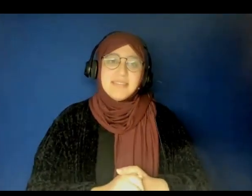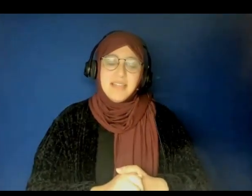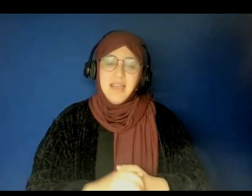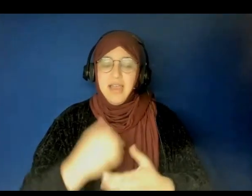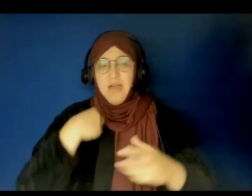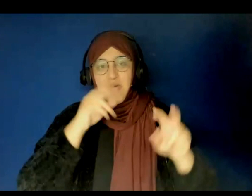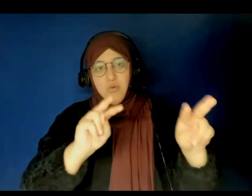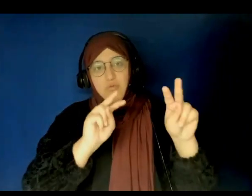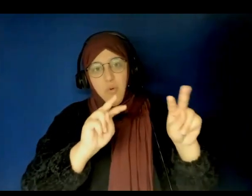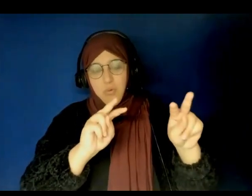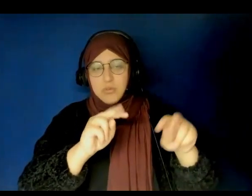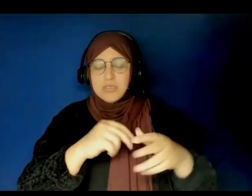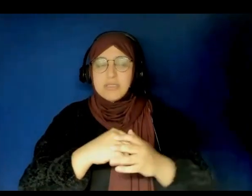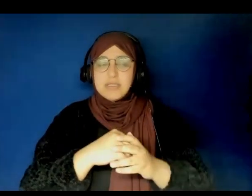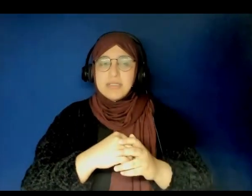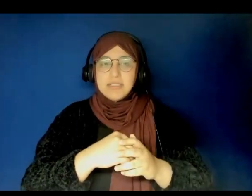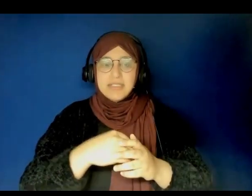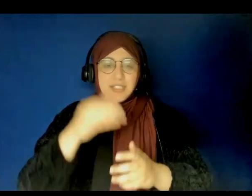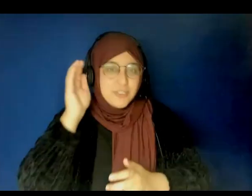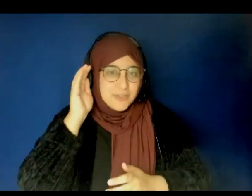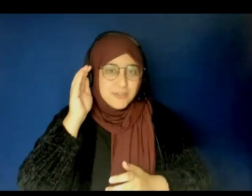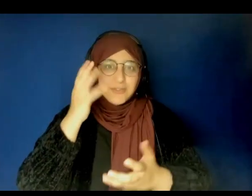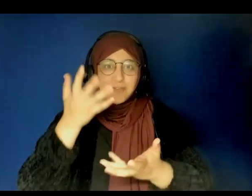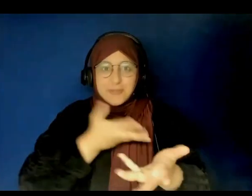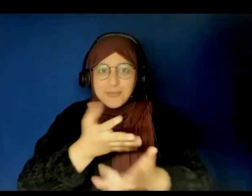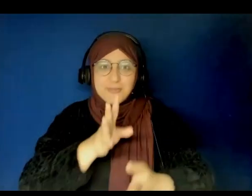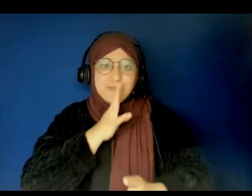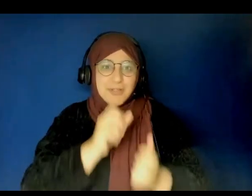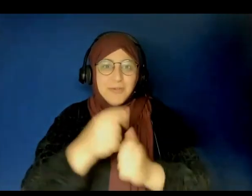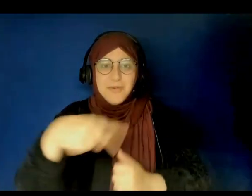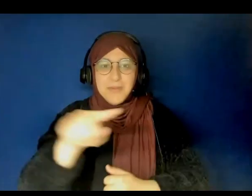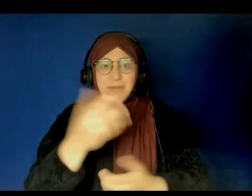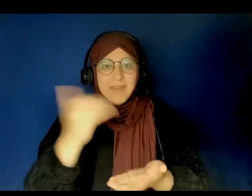to hearing and speaking with you all again, inshallah.